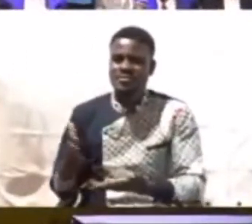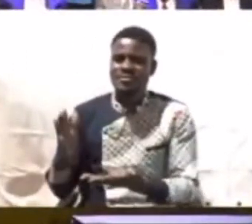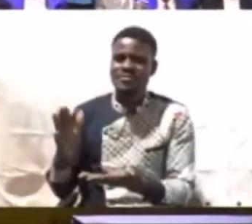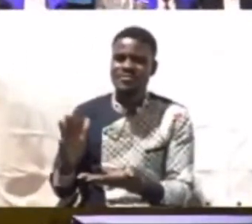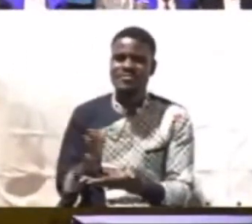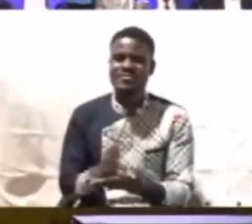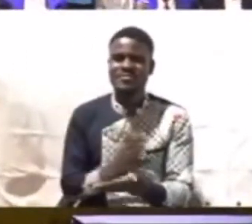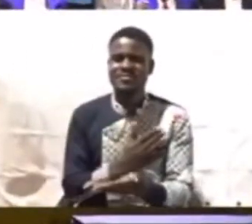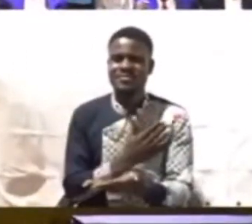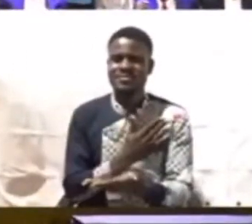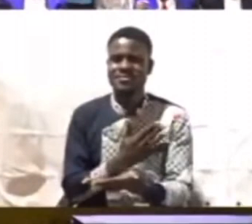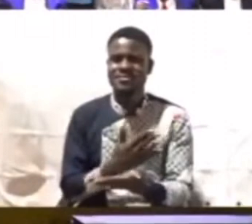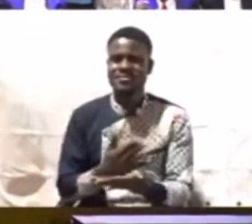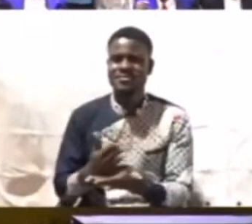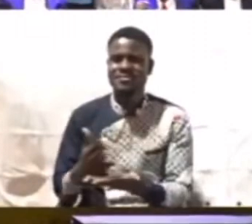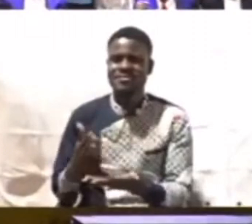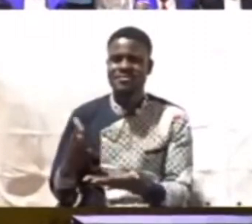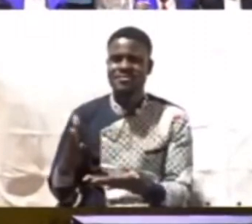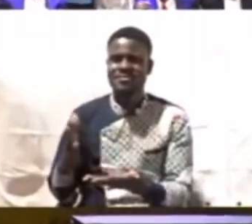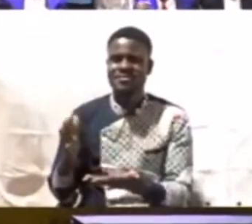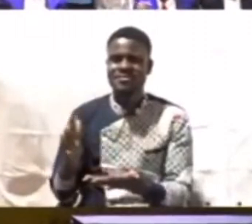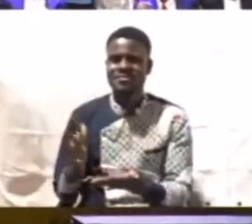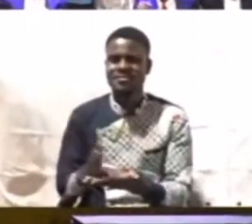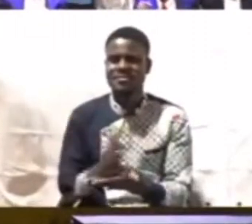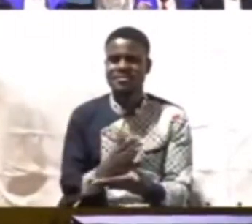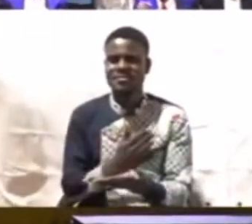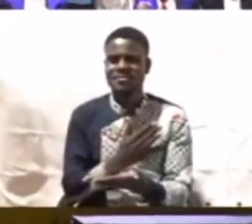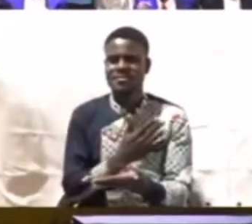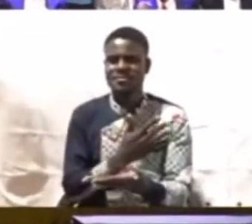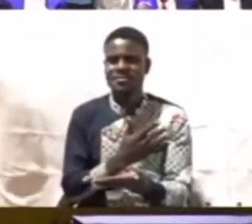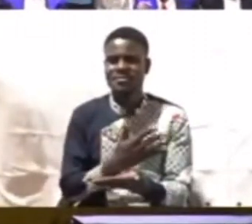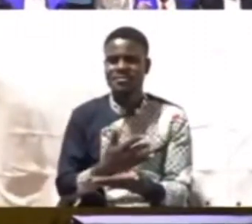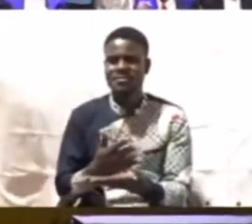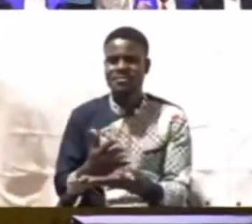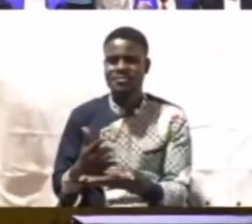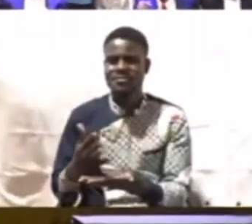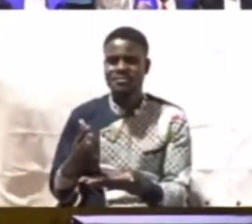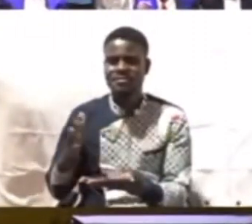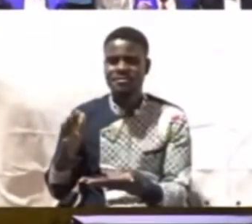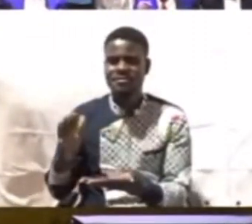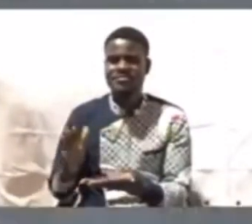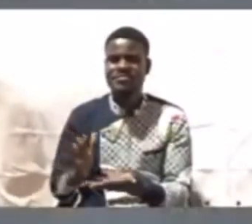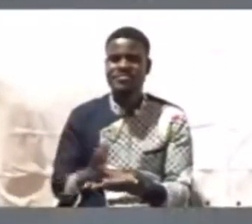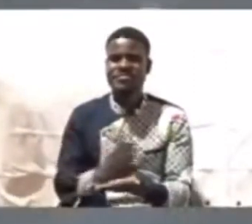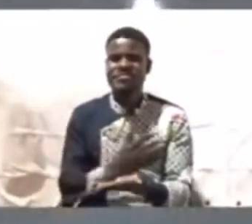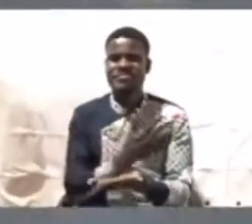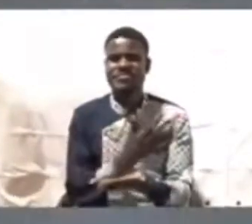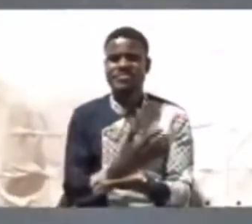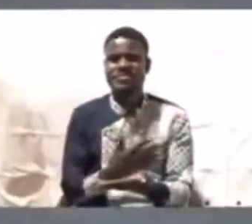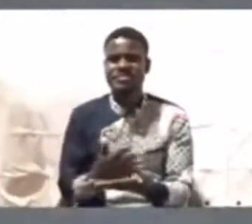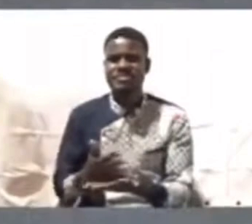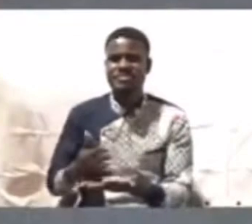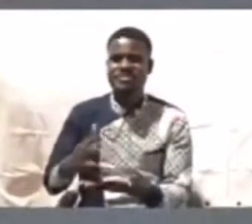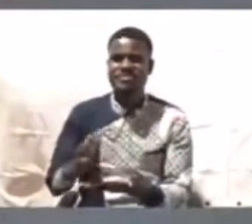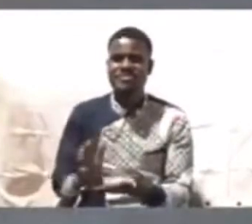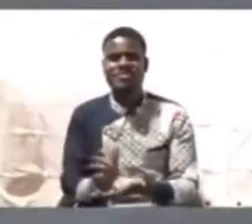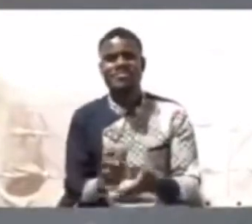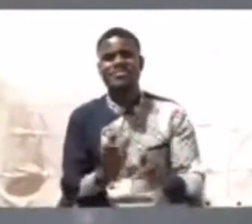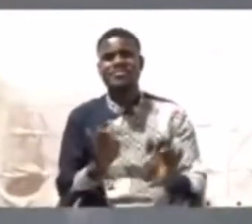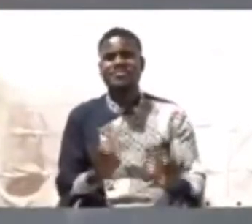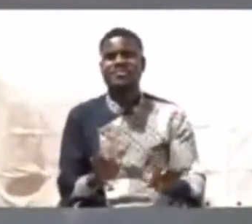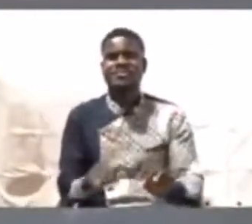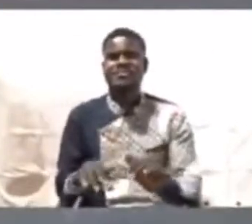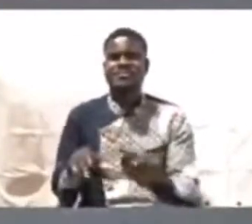mano yesu eni ya te ke mimba menya mba ye ke ma mimba ye ye.